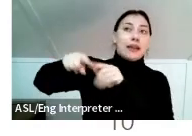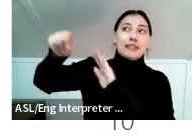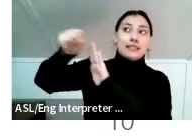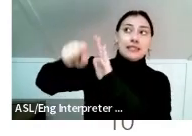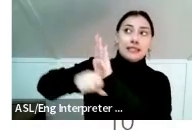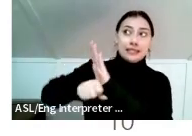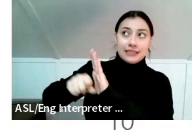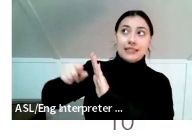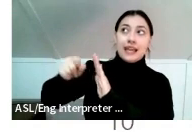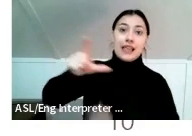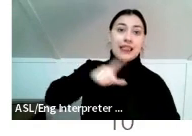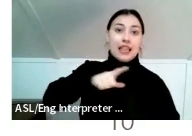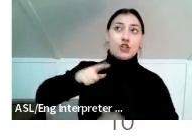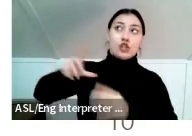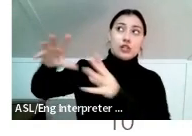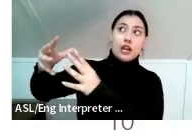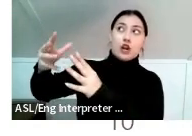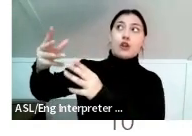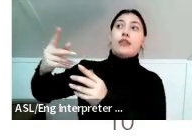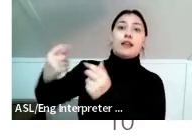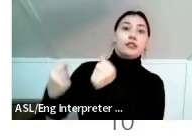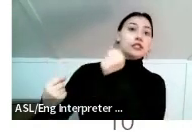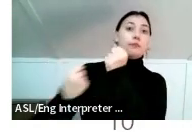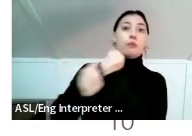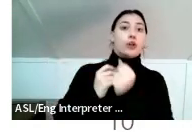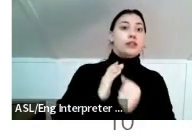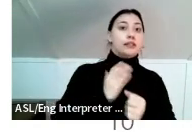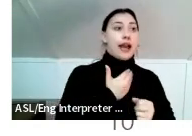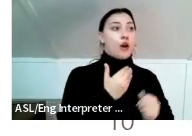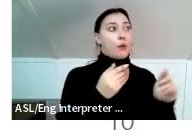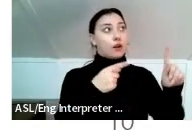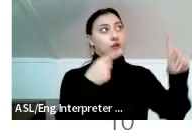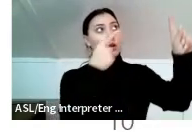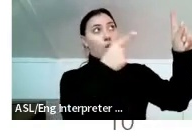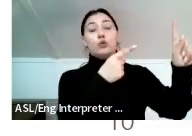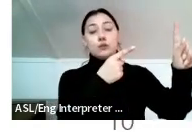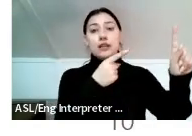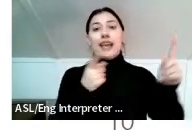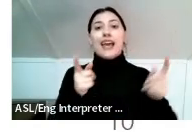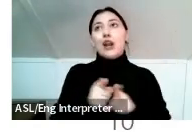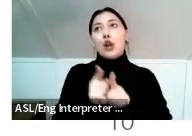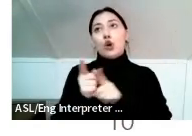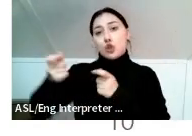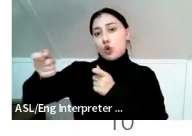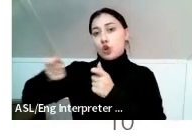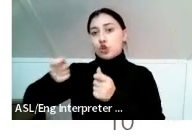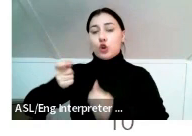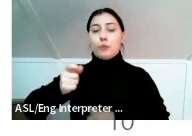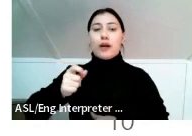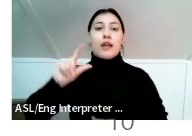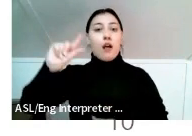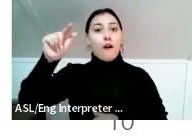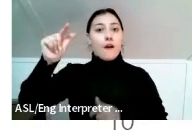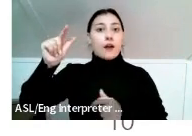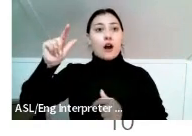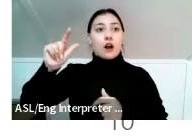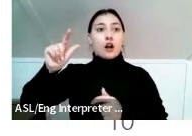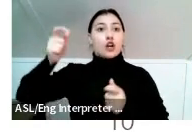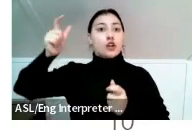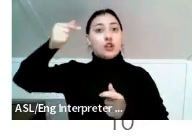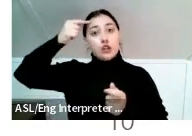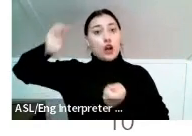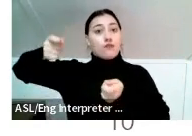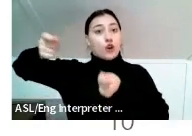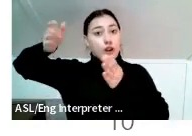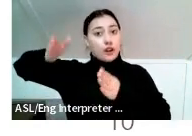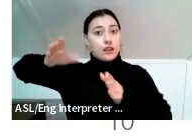Mass Cultural Council, and this is also controlled by our governing council, which approves our annual spending